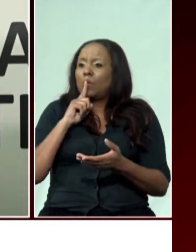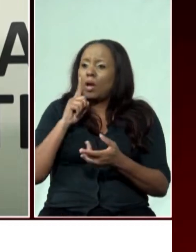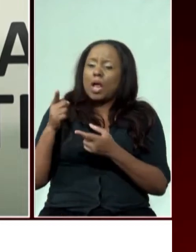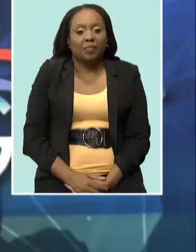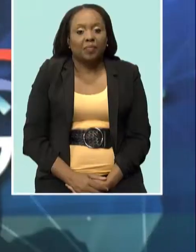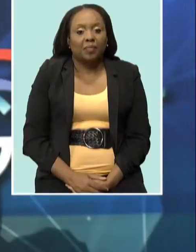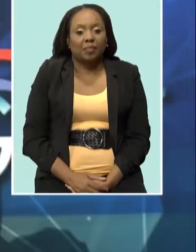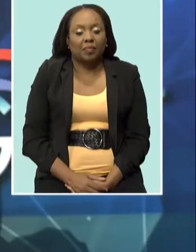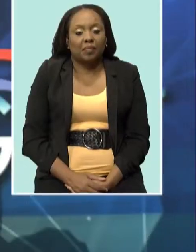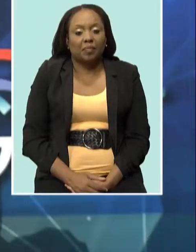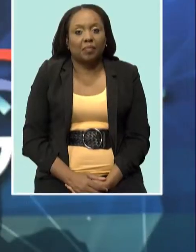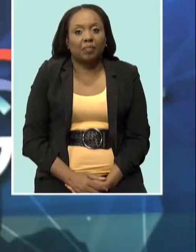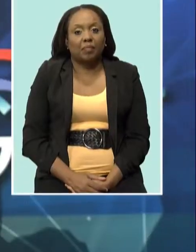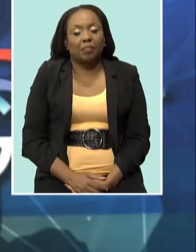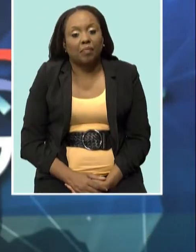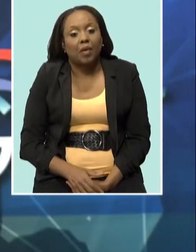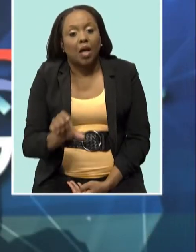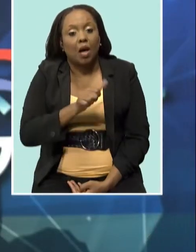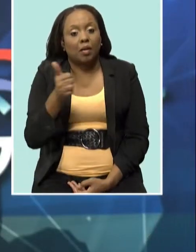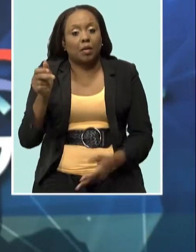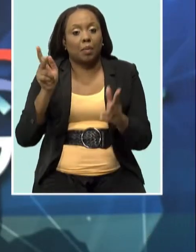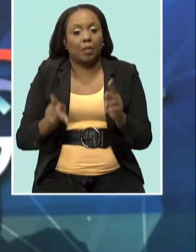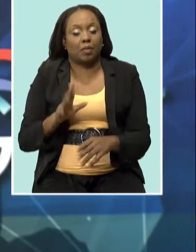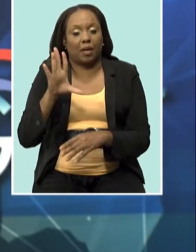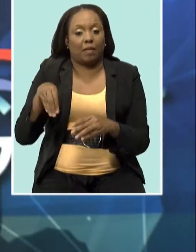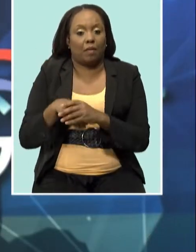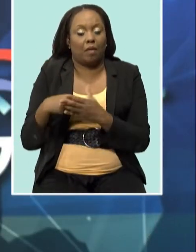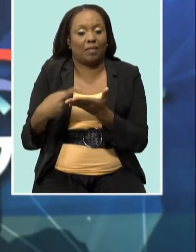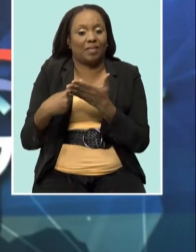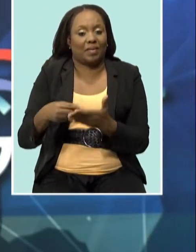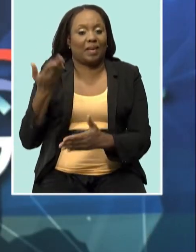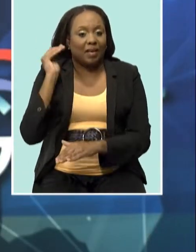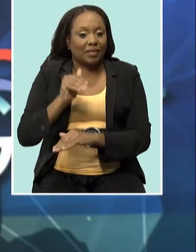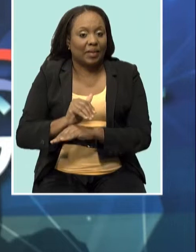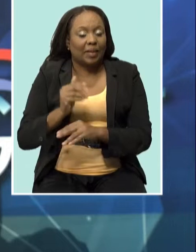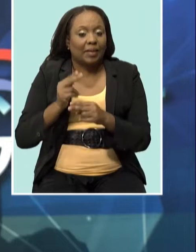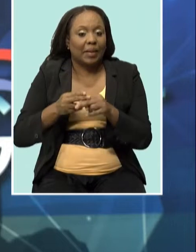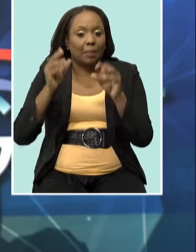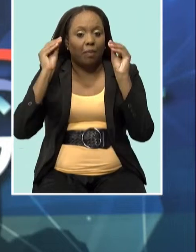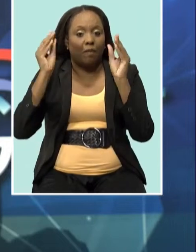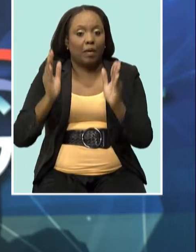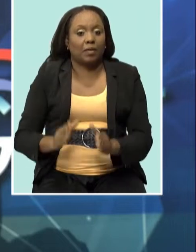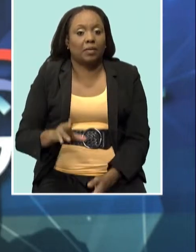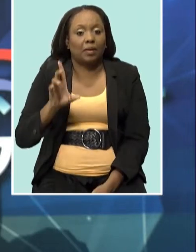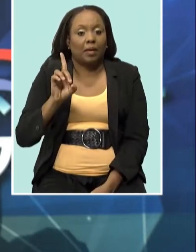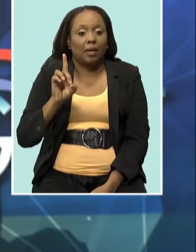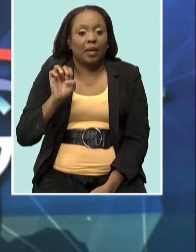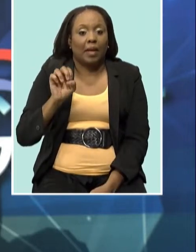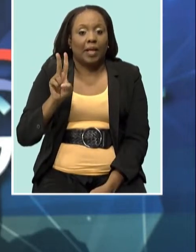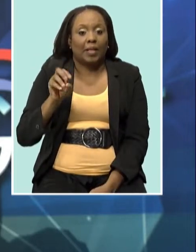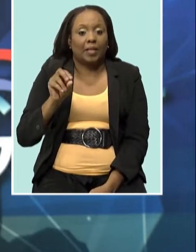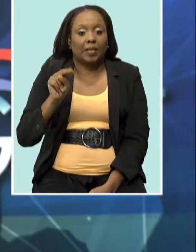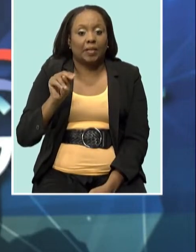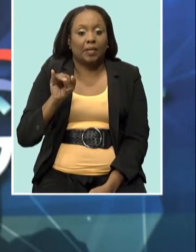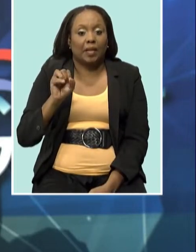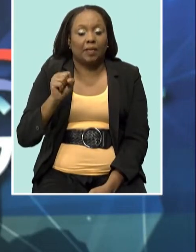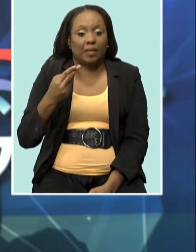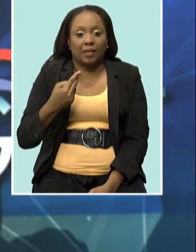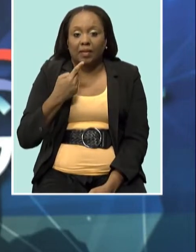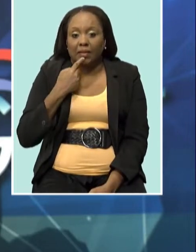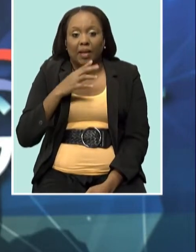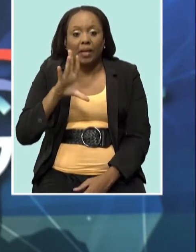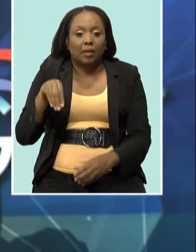Mr. Hinkson speaking last night on TV8 The People's Business, which dealt with issues facing the disabled community. President